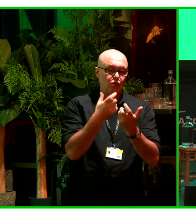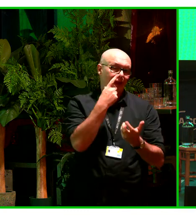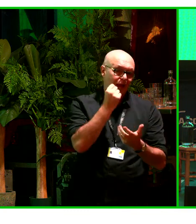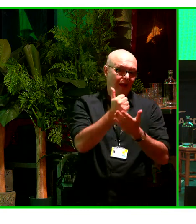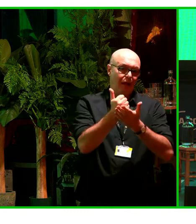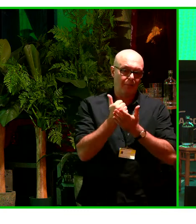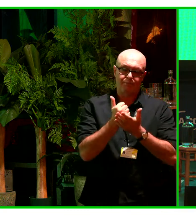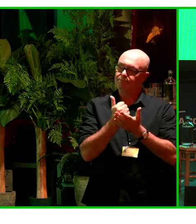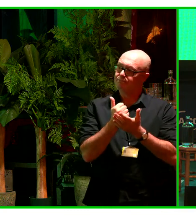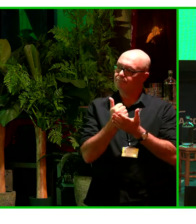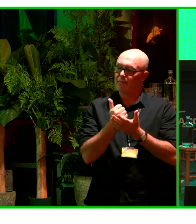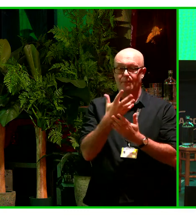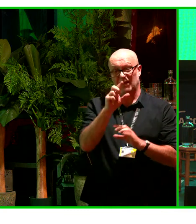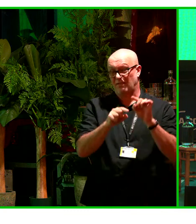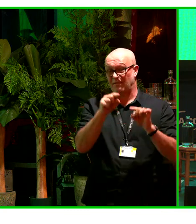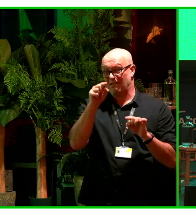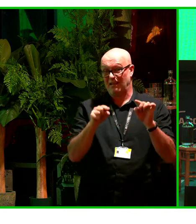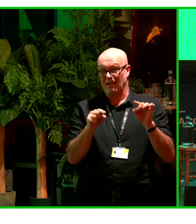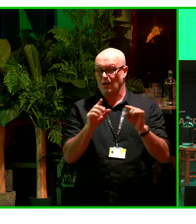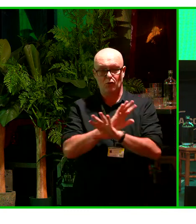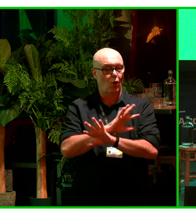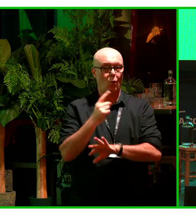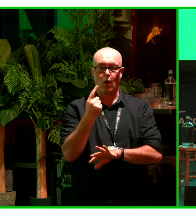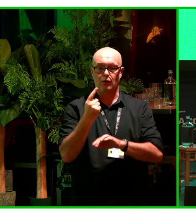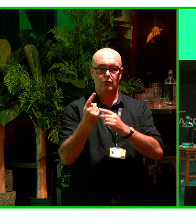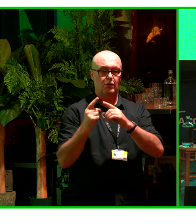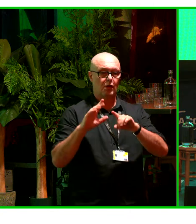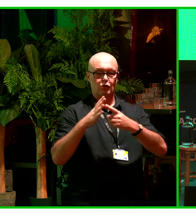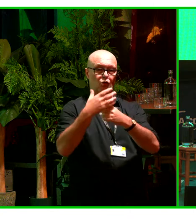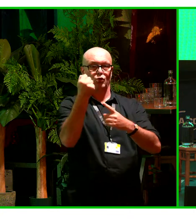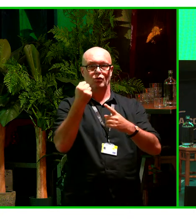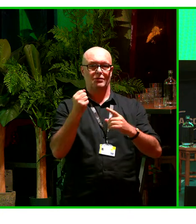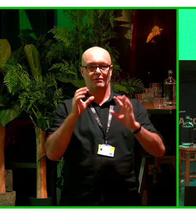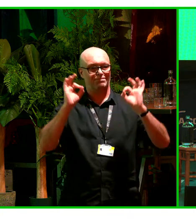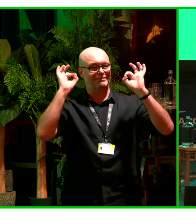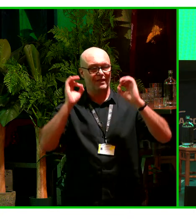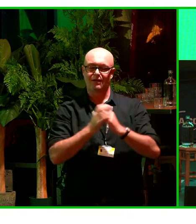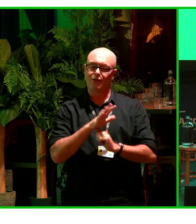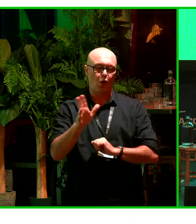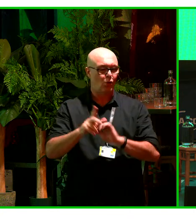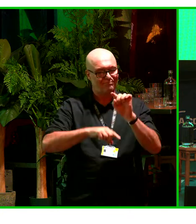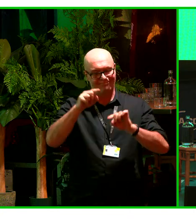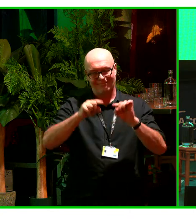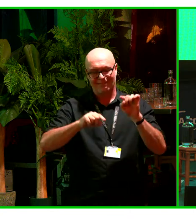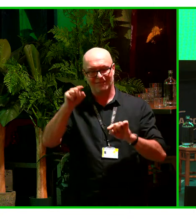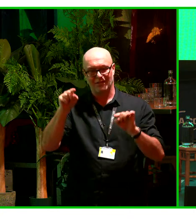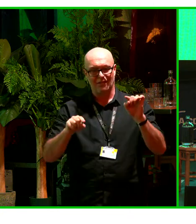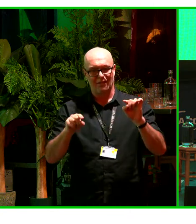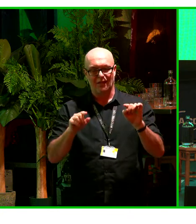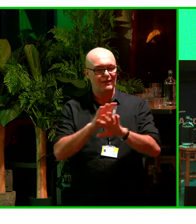technologies vary. It's not a one-size-fits-all. It's not heat pumps is the only solution, and it's not heat pumps only.